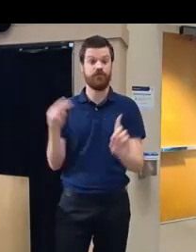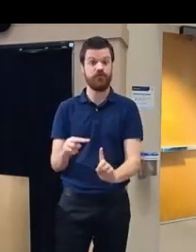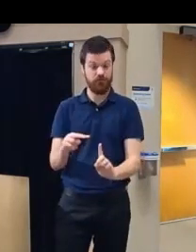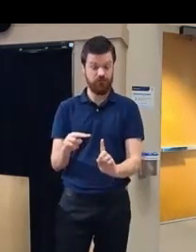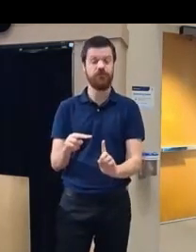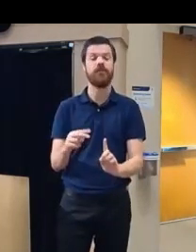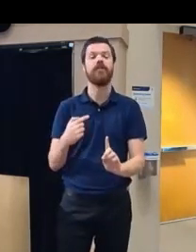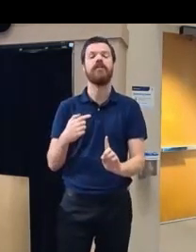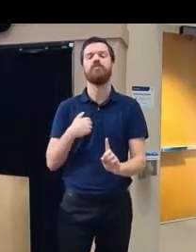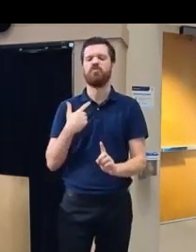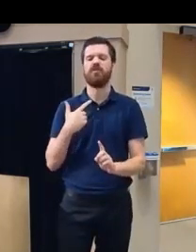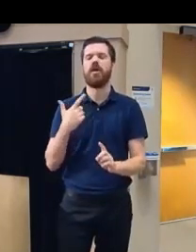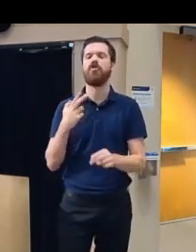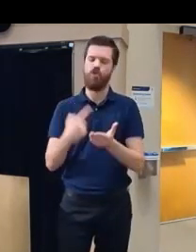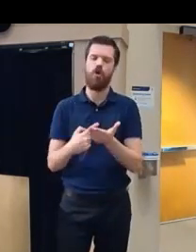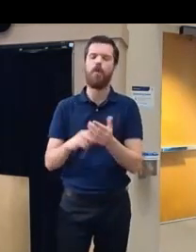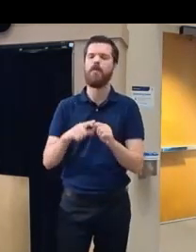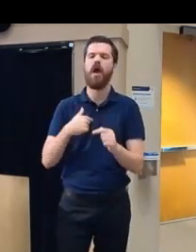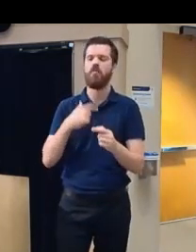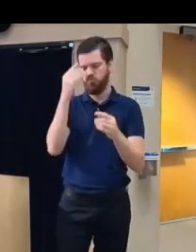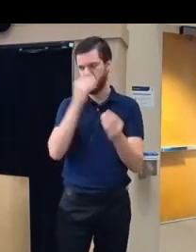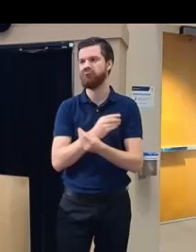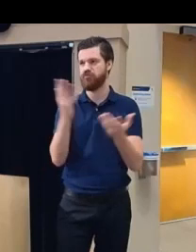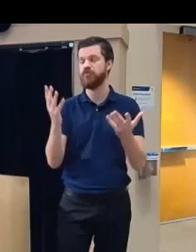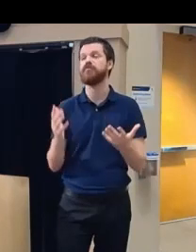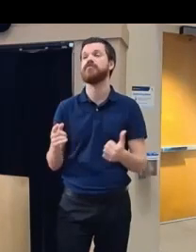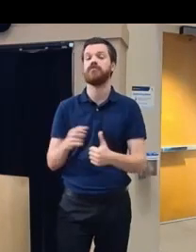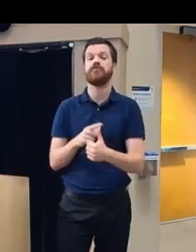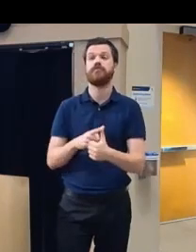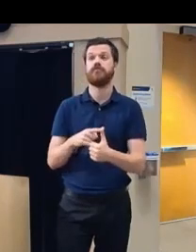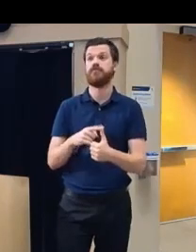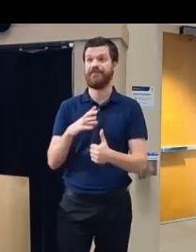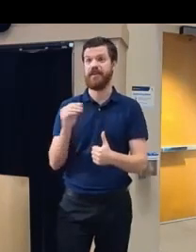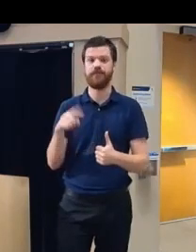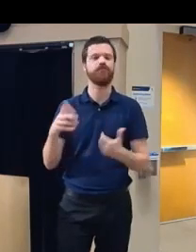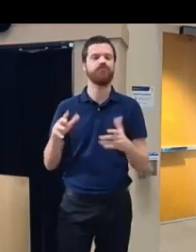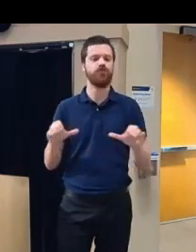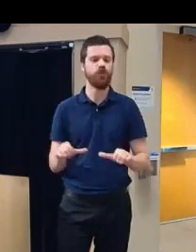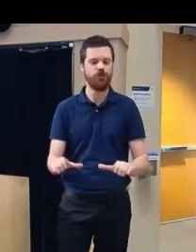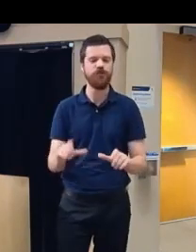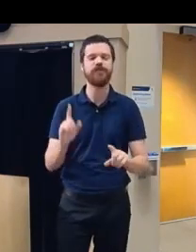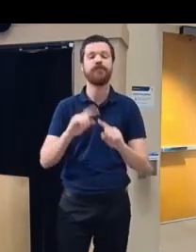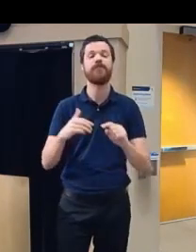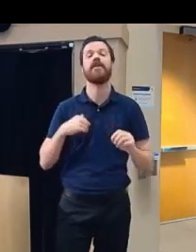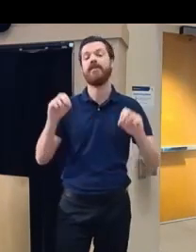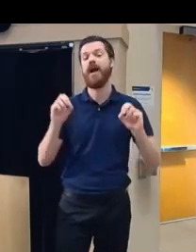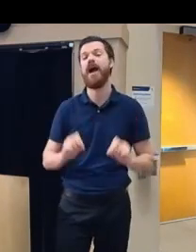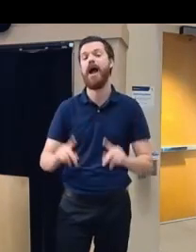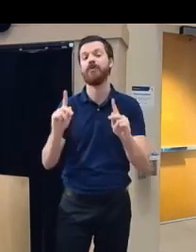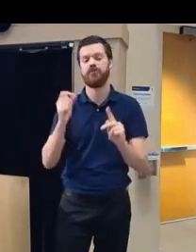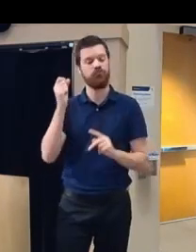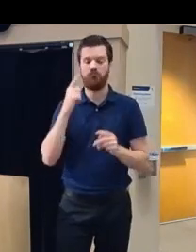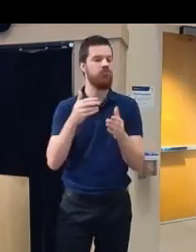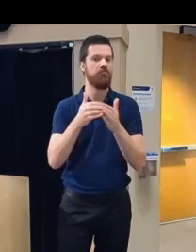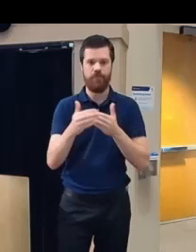this we talked about, but I'll just say it out loud. I think that you all, and you are doing some of this, I think you have the opportunity, despite